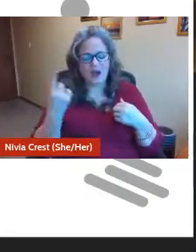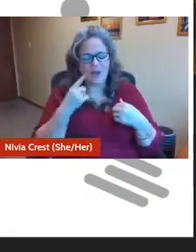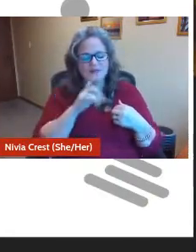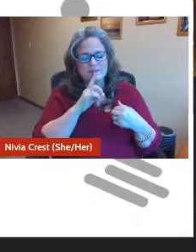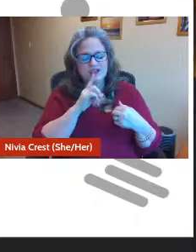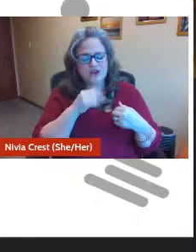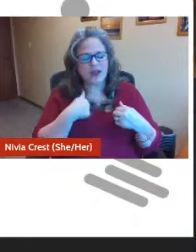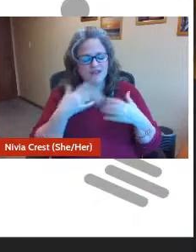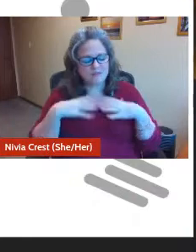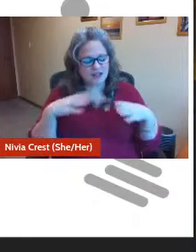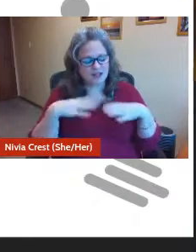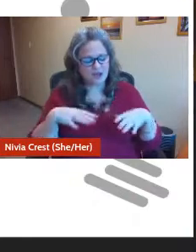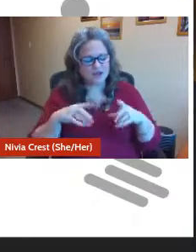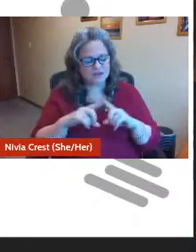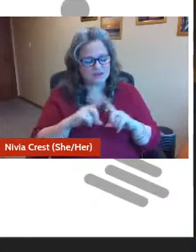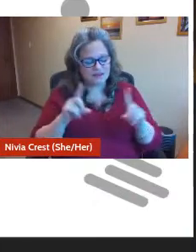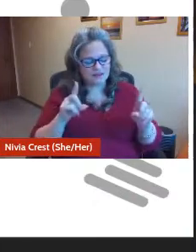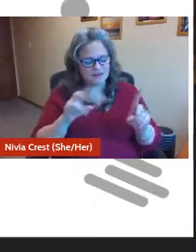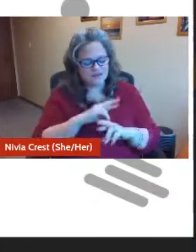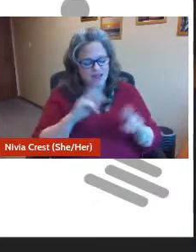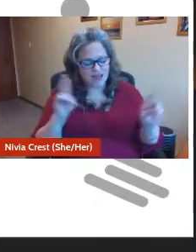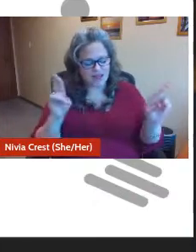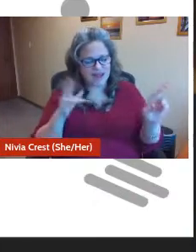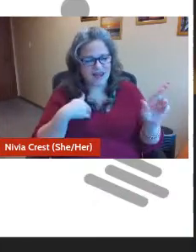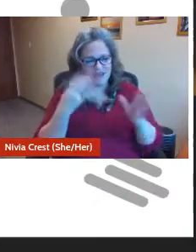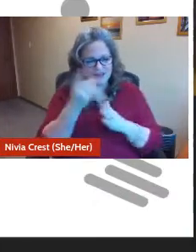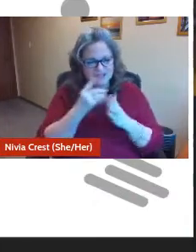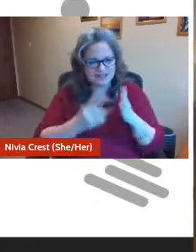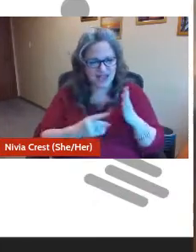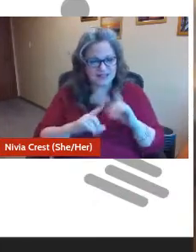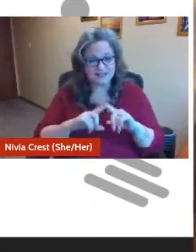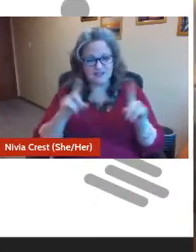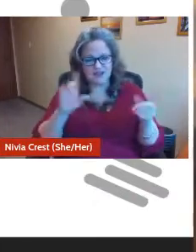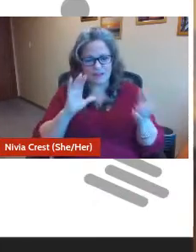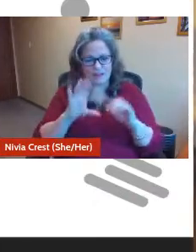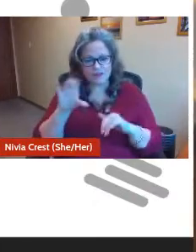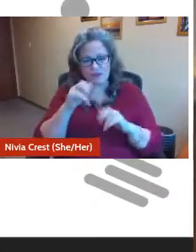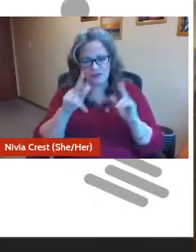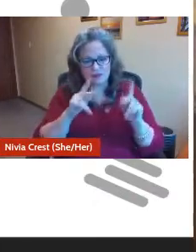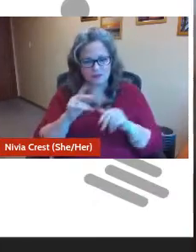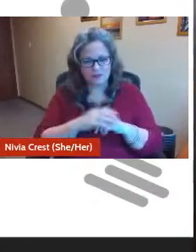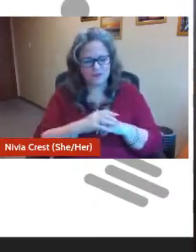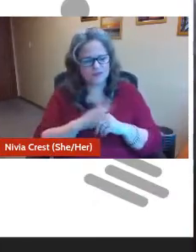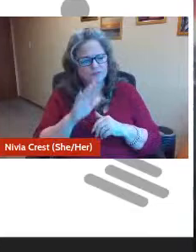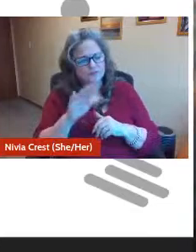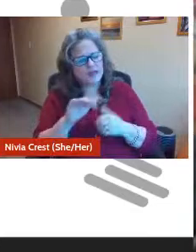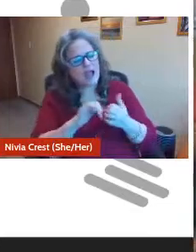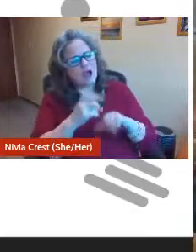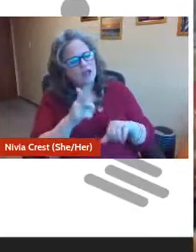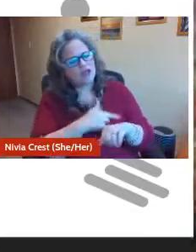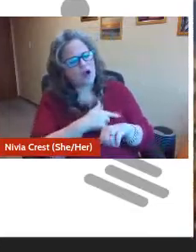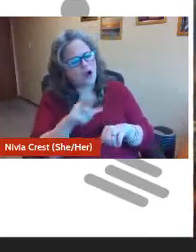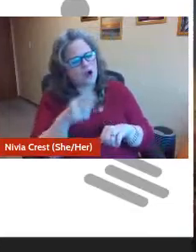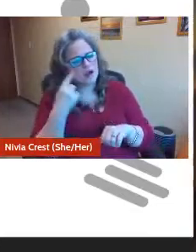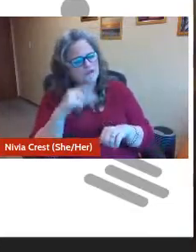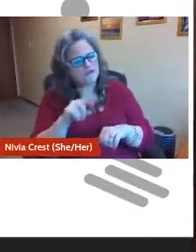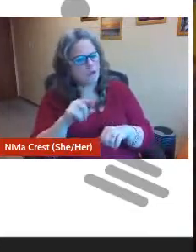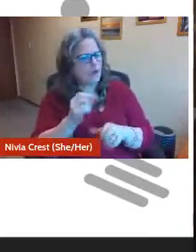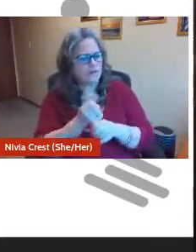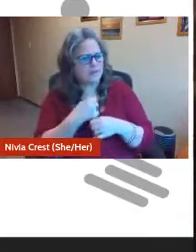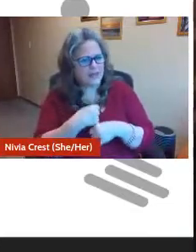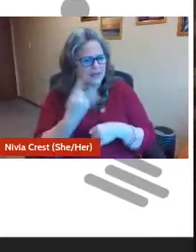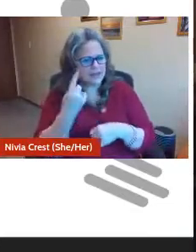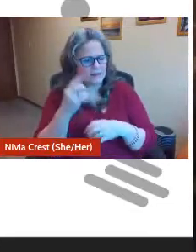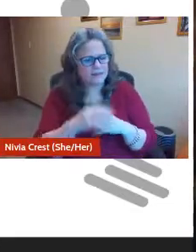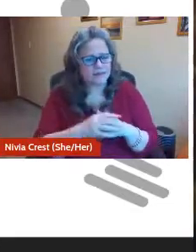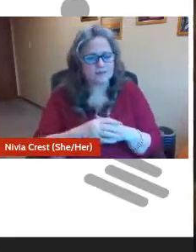ready. Mm-hmm. And everything in design, I would have something different for somebody else. And how long does this take? How long does it take to make a piece?